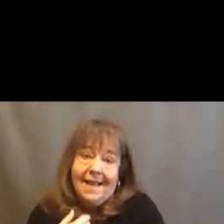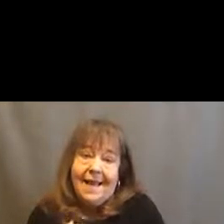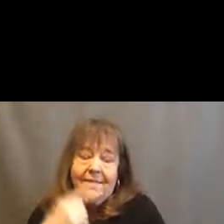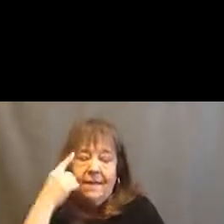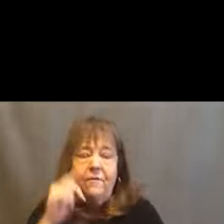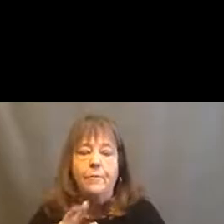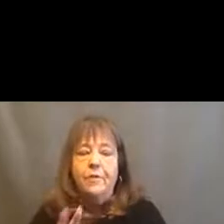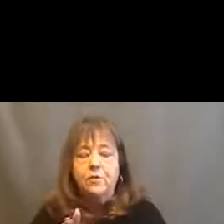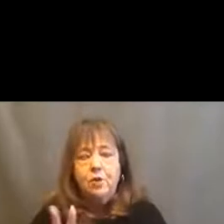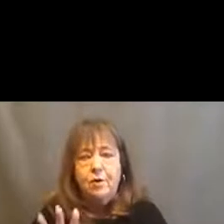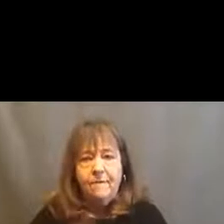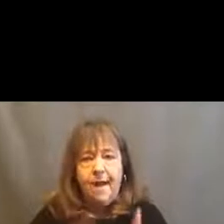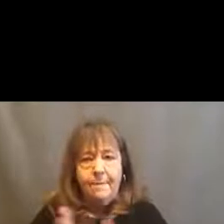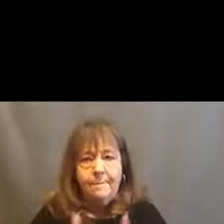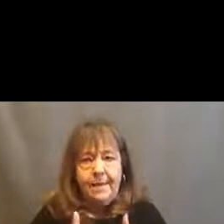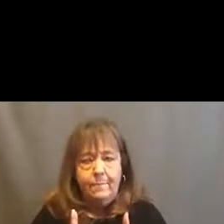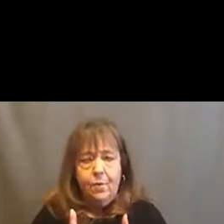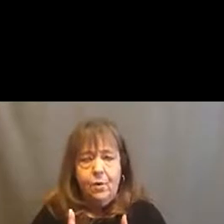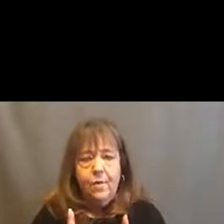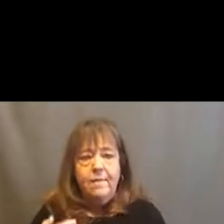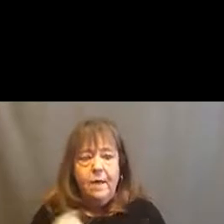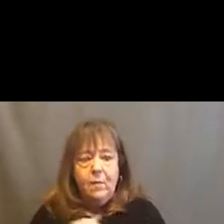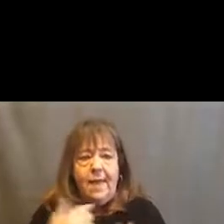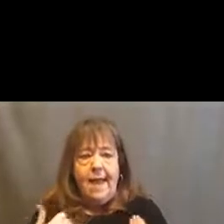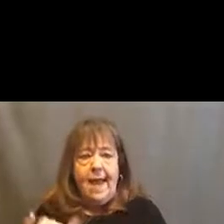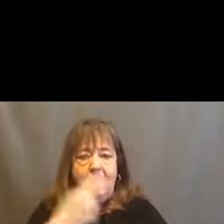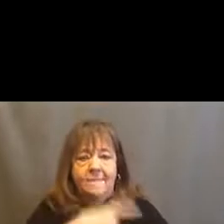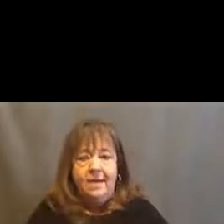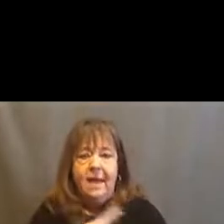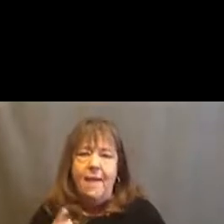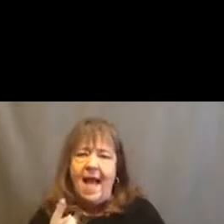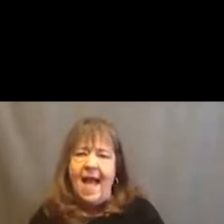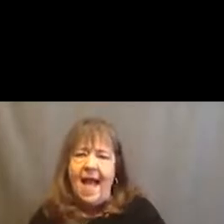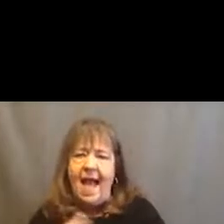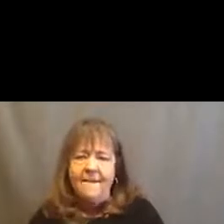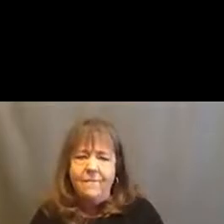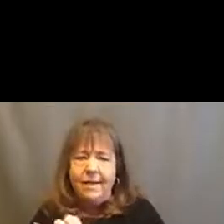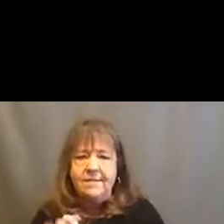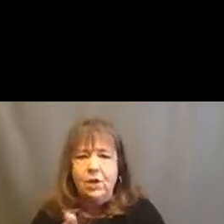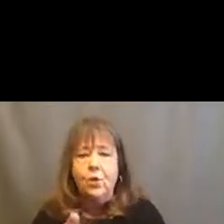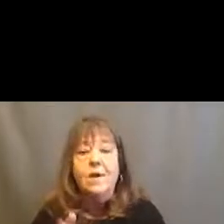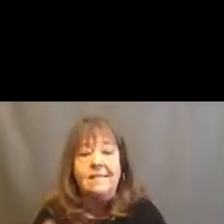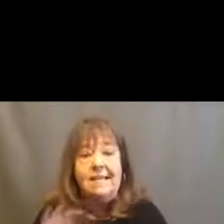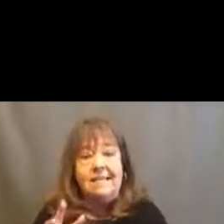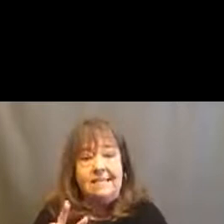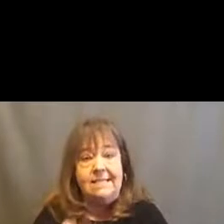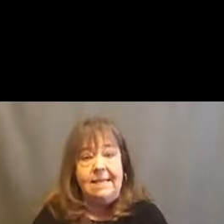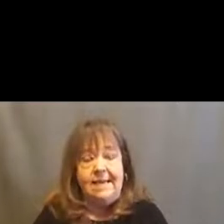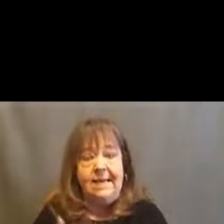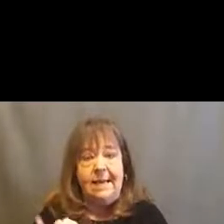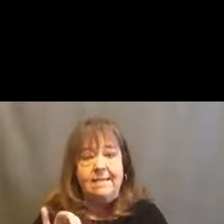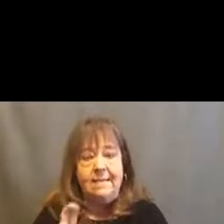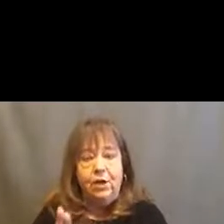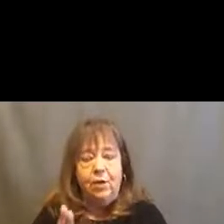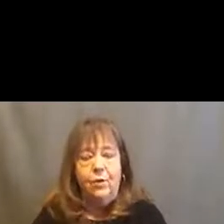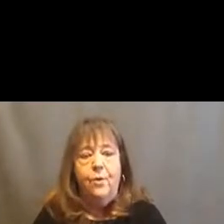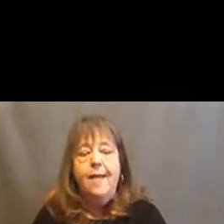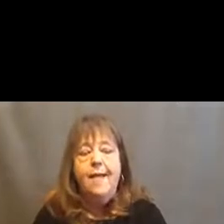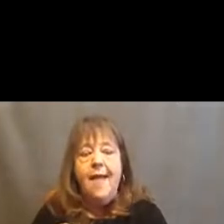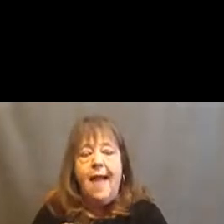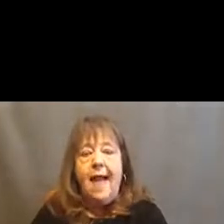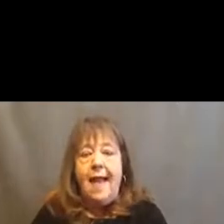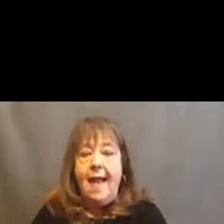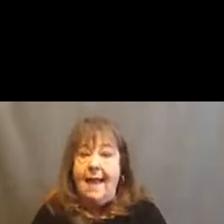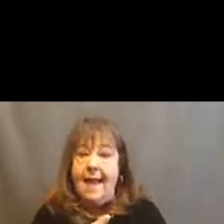35 we have in-house today, about half are requiring the intensive care unit, 16 of those, and half of those 16 are